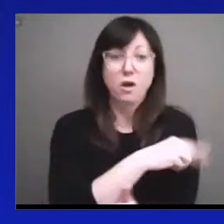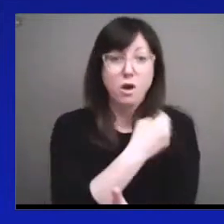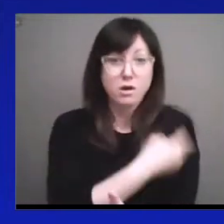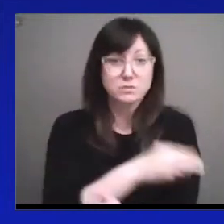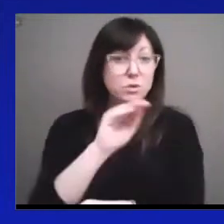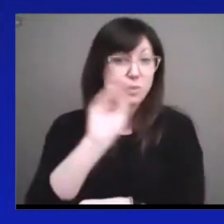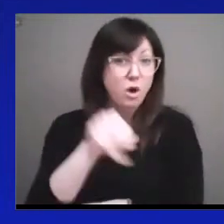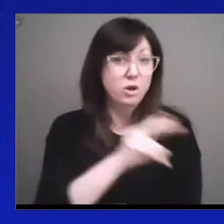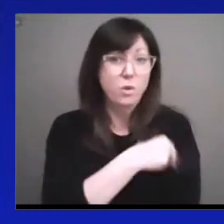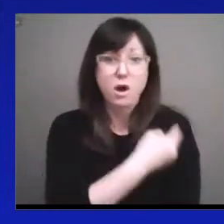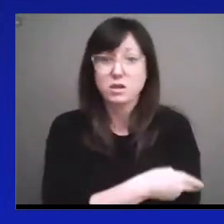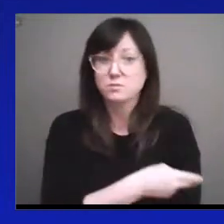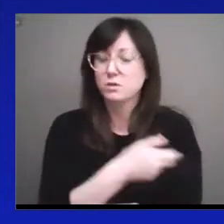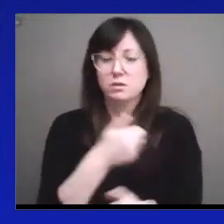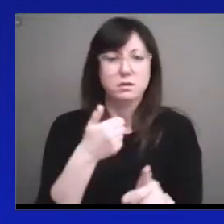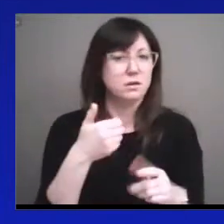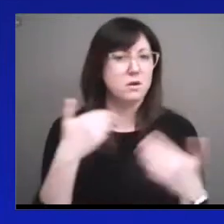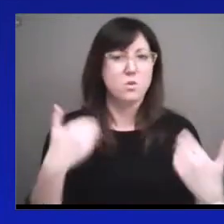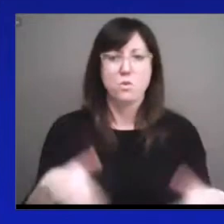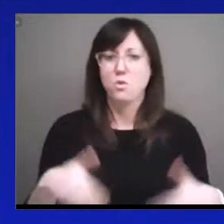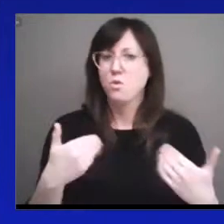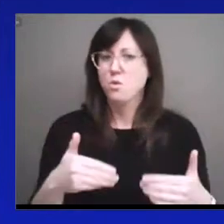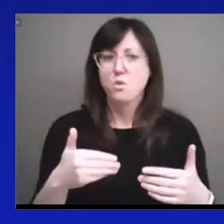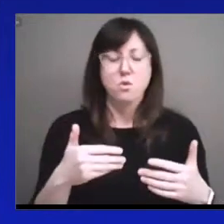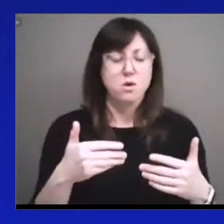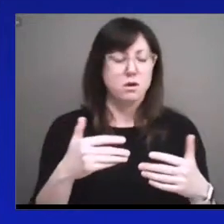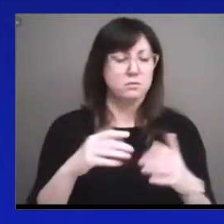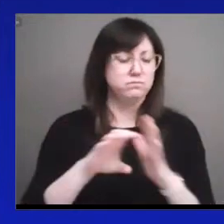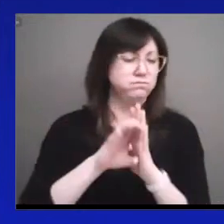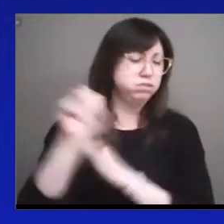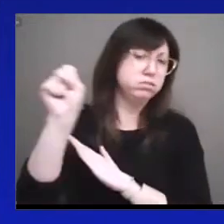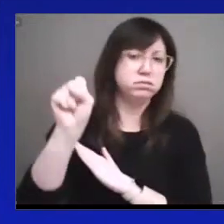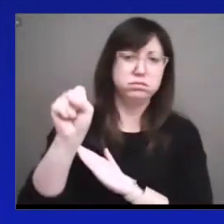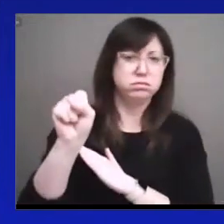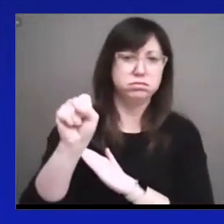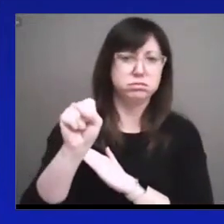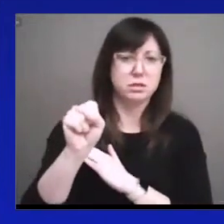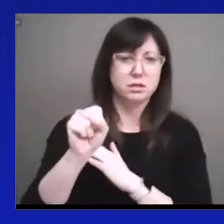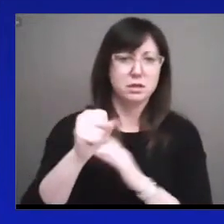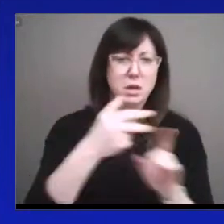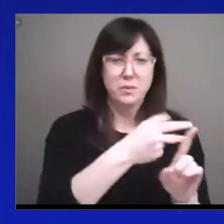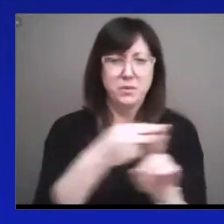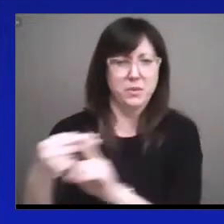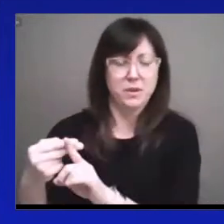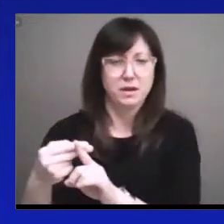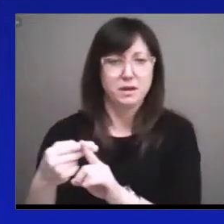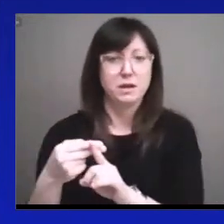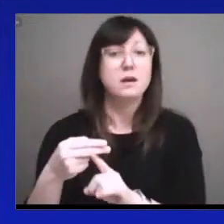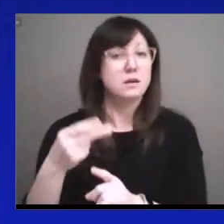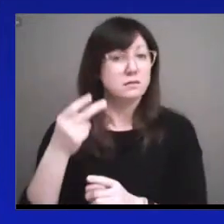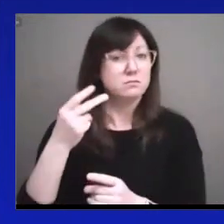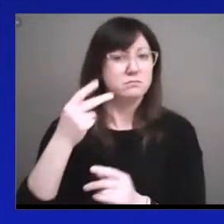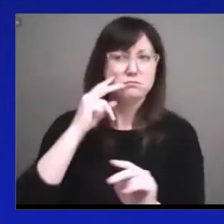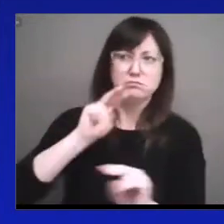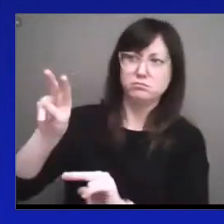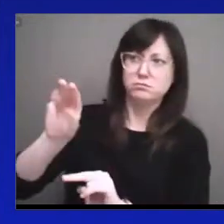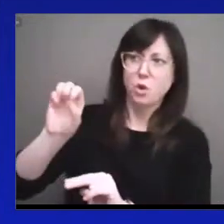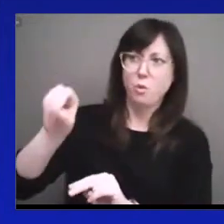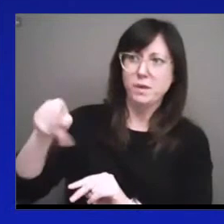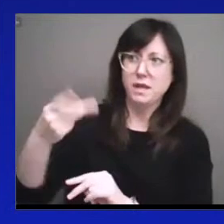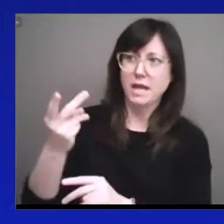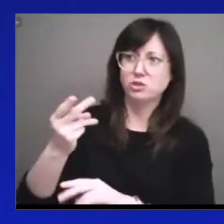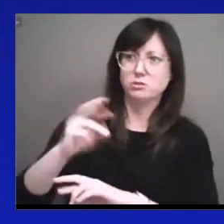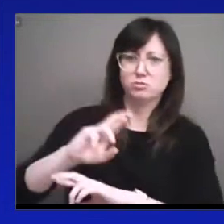was very much outperforming, I think, a lot of other areas in the province. So they saw we were not only keen, but we were organized and